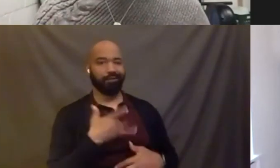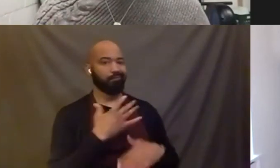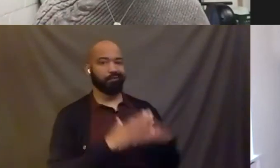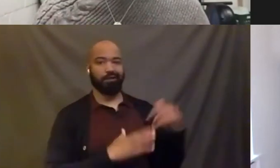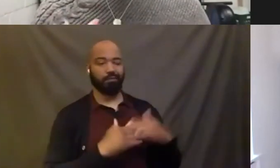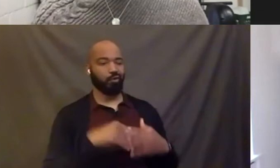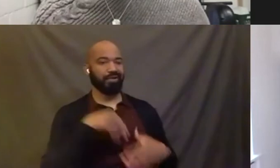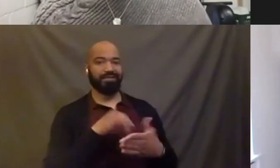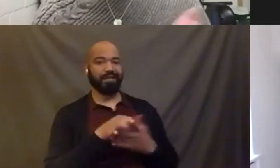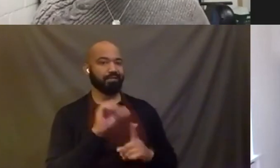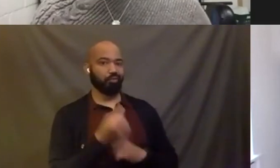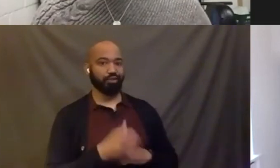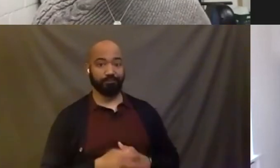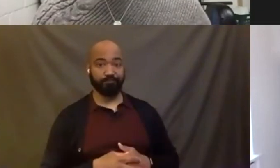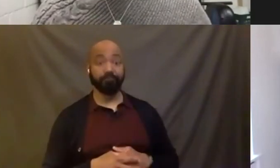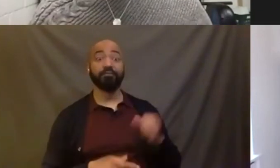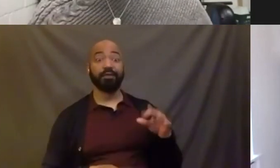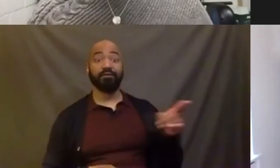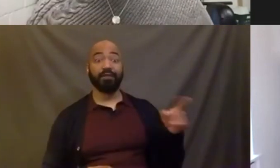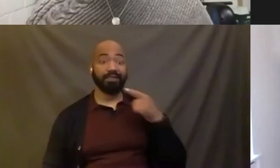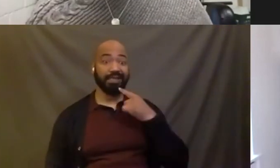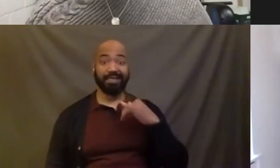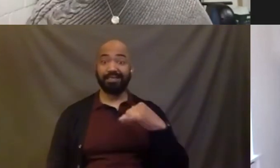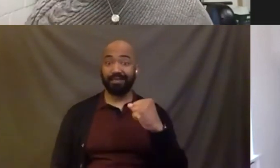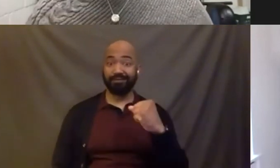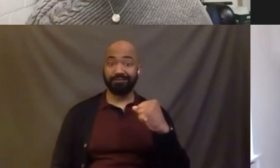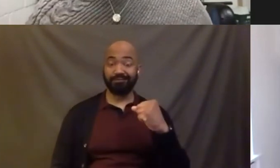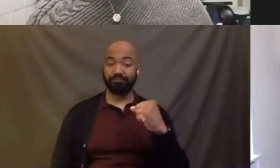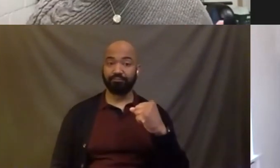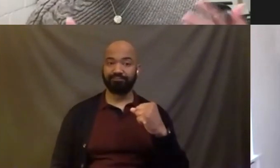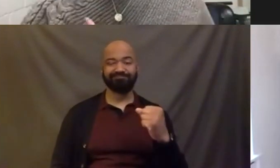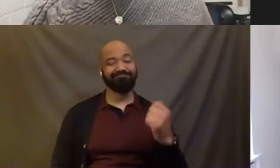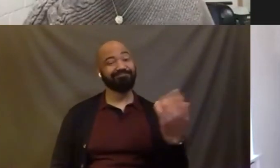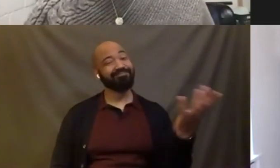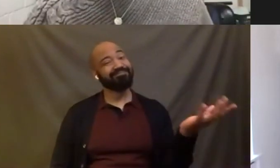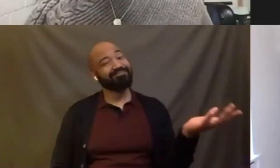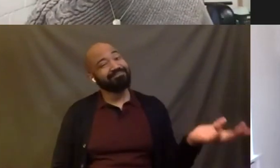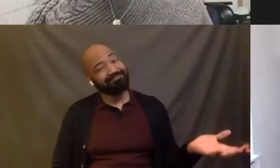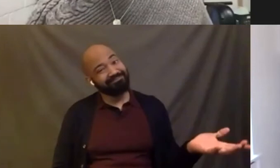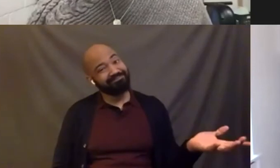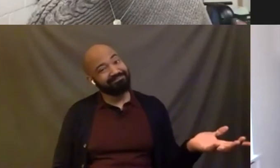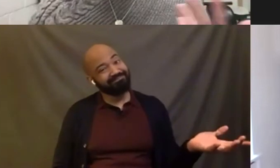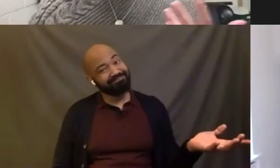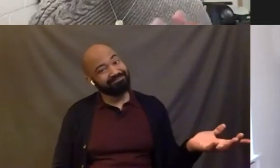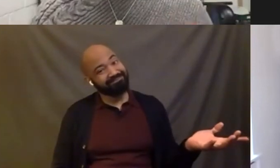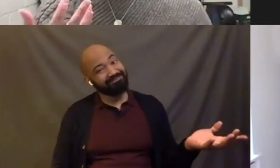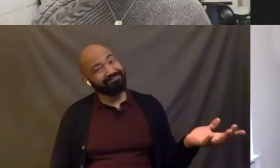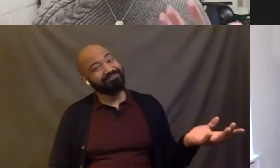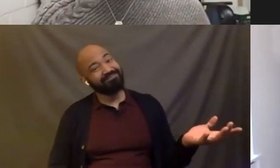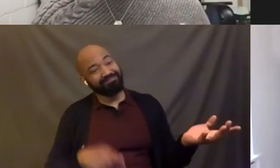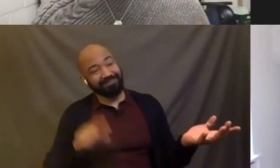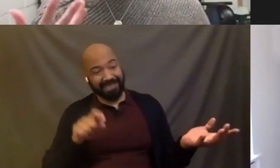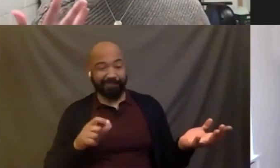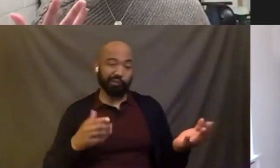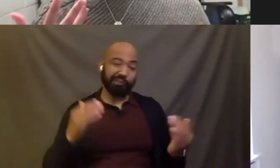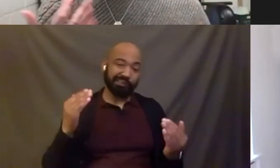that situation. Or if they say yes, I mean, you're in that situation where you have to really balance